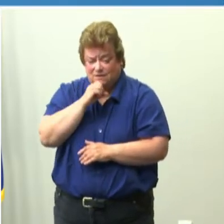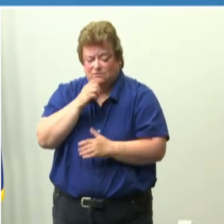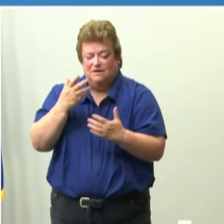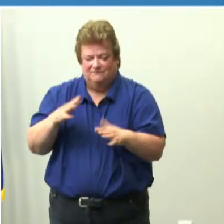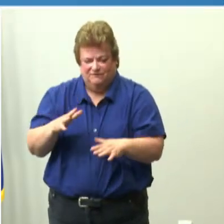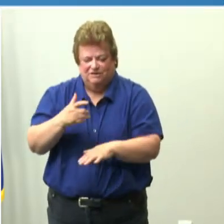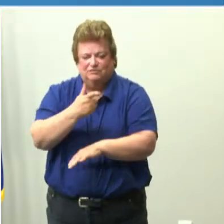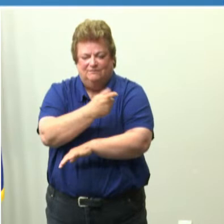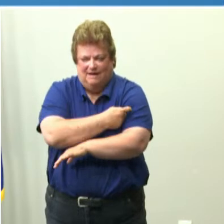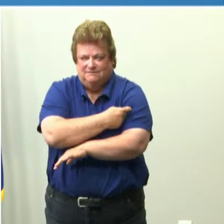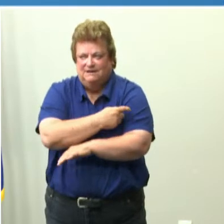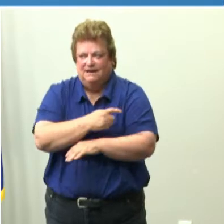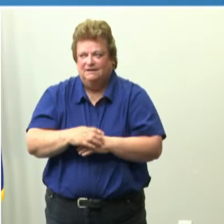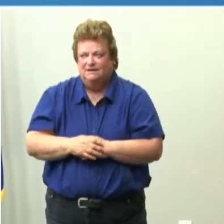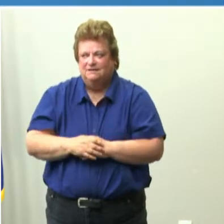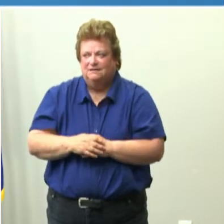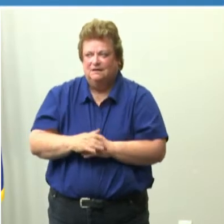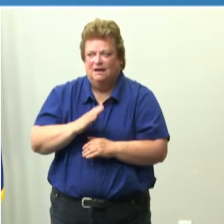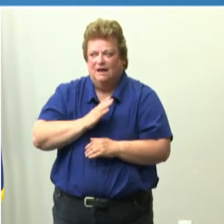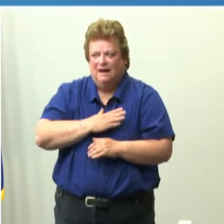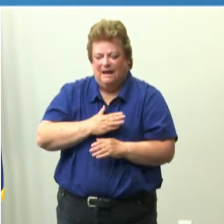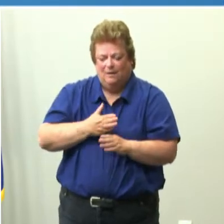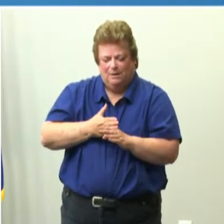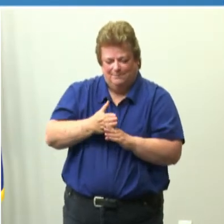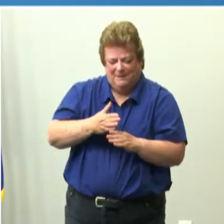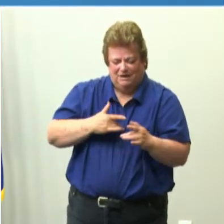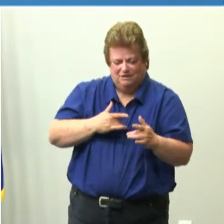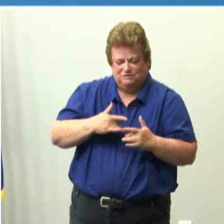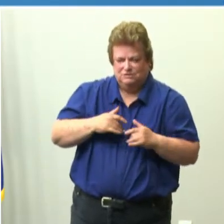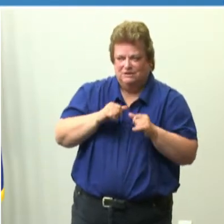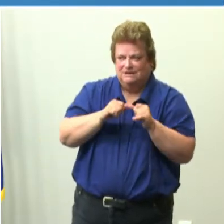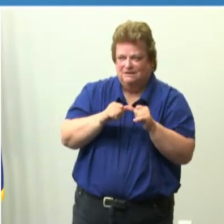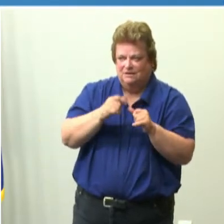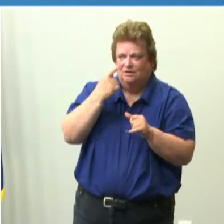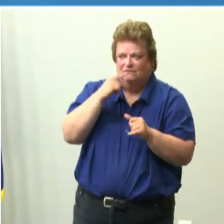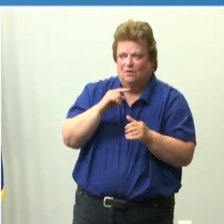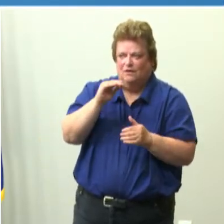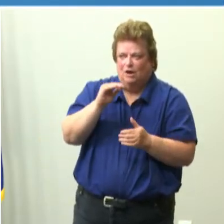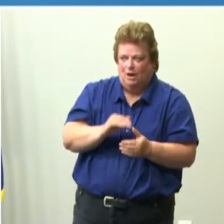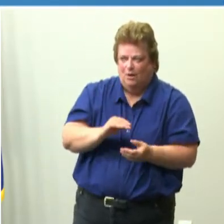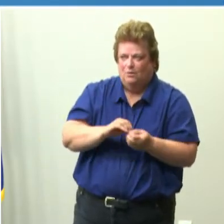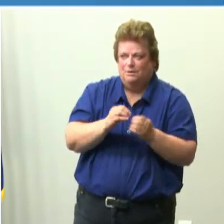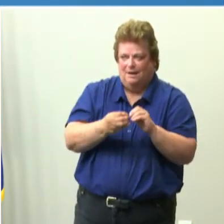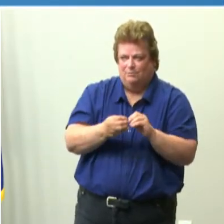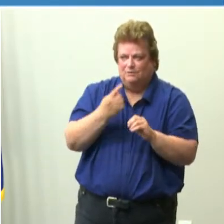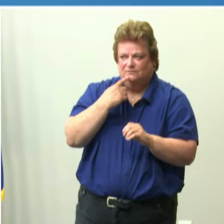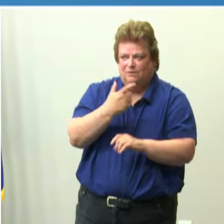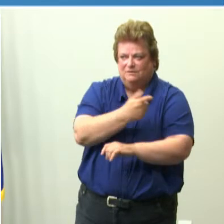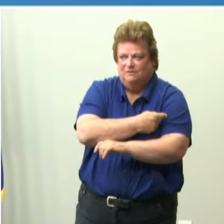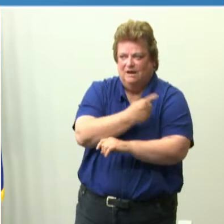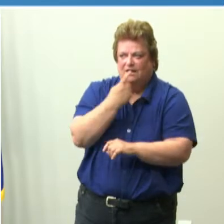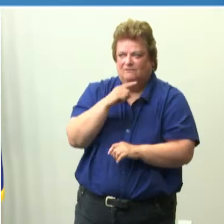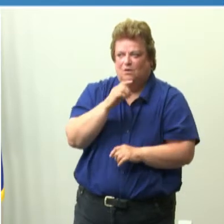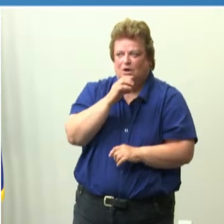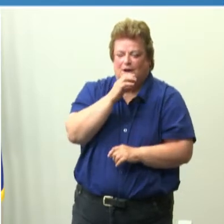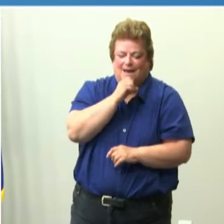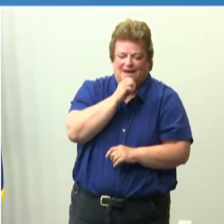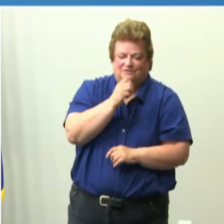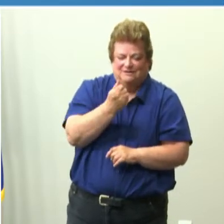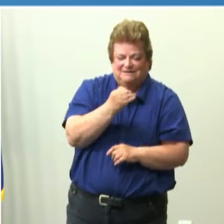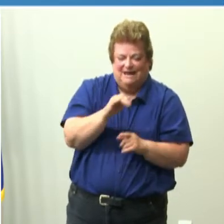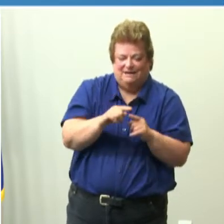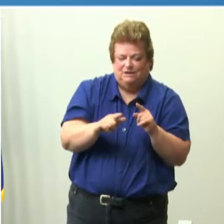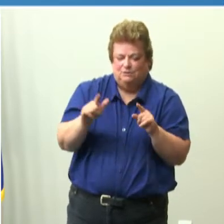vaccinated initially. Our main concern continues to be the low vaccination rate in our residents aged 19